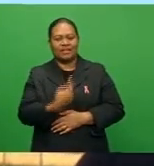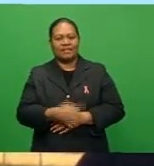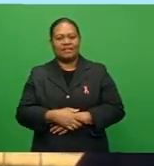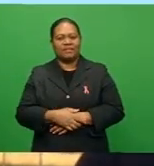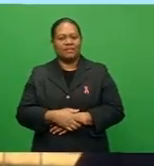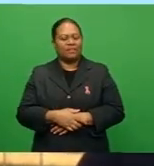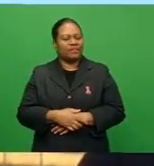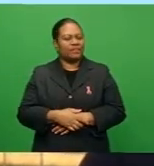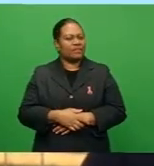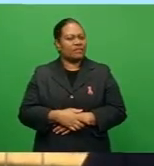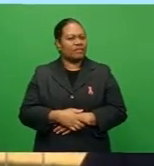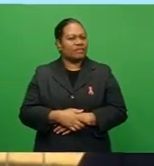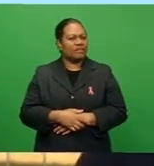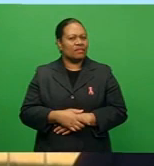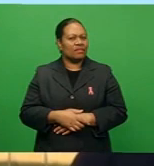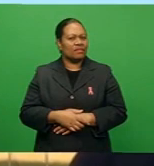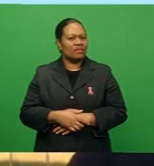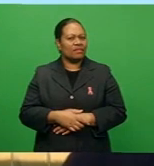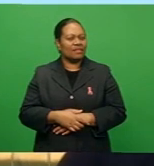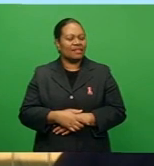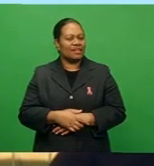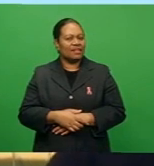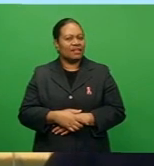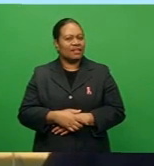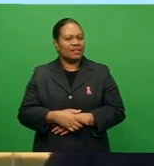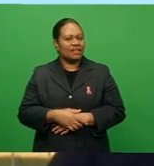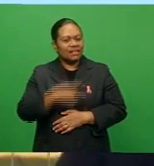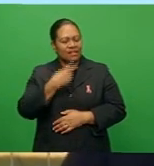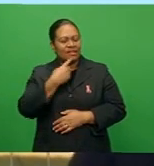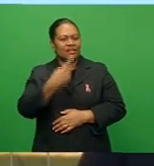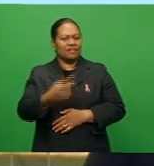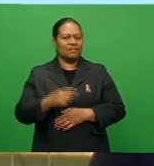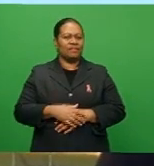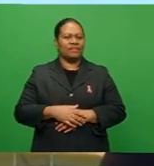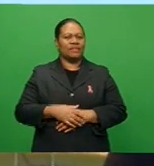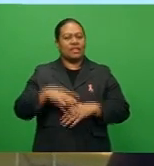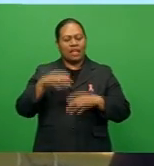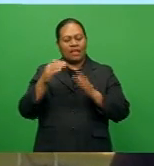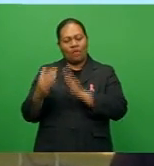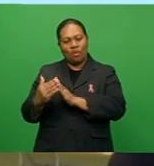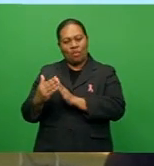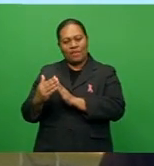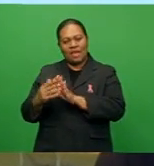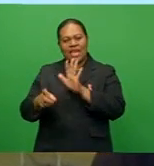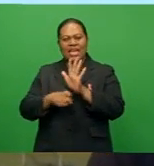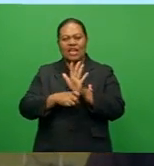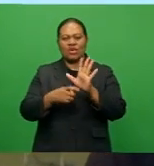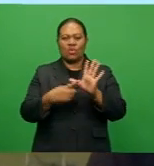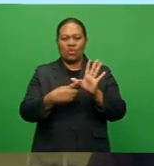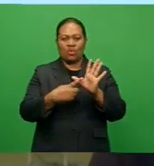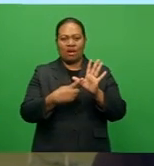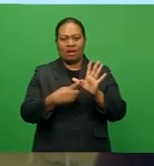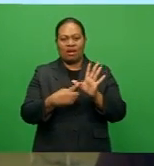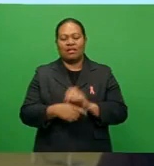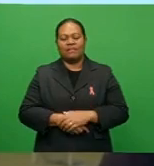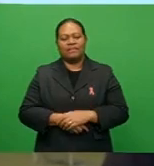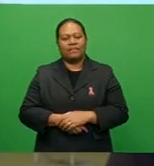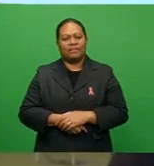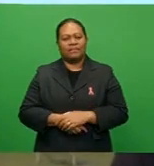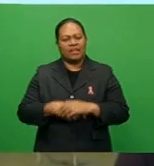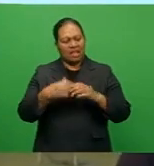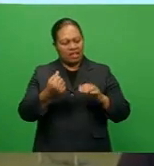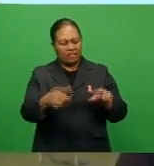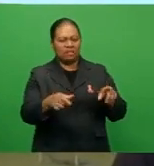my family. My family back at home in Rakiraki. We're looking forward and it will be a great